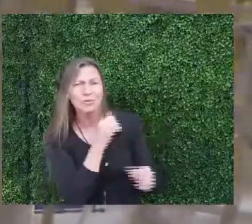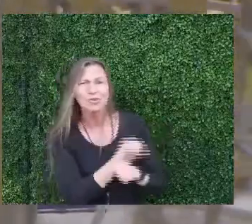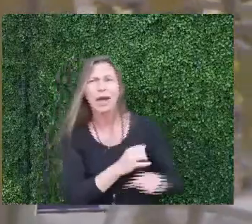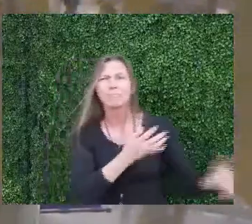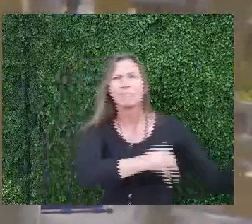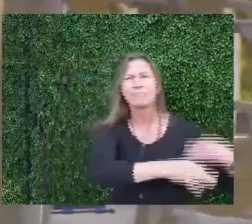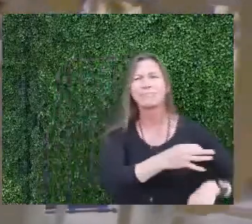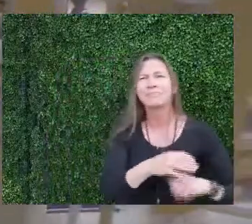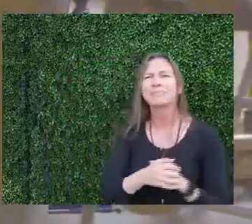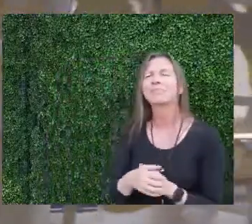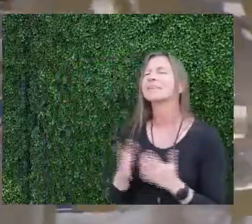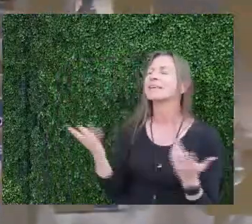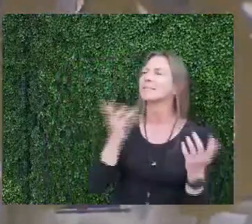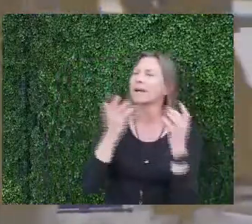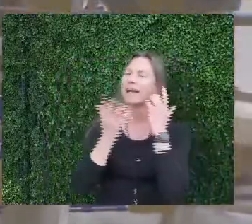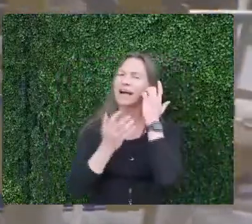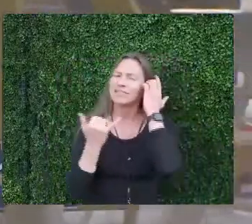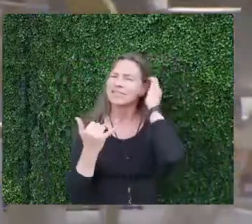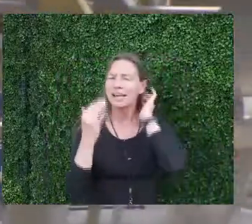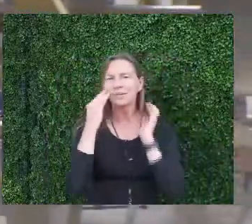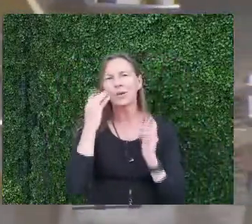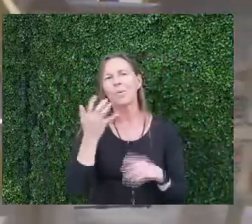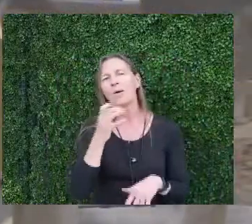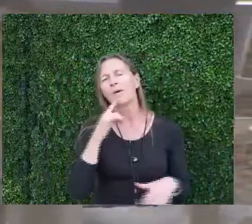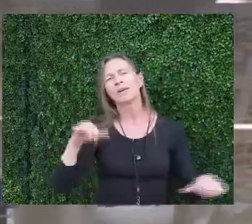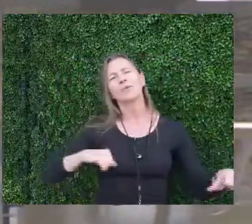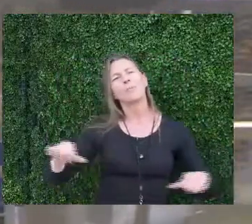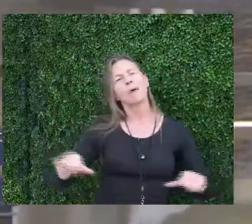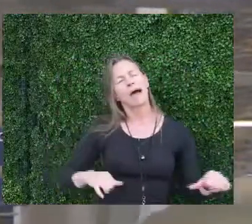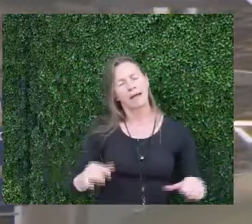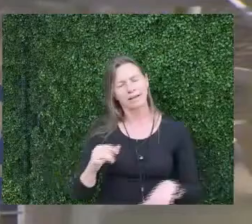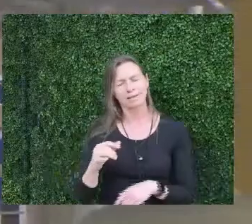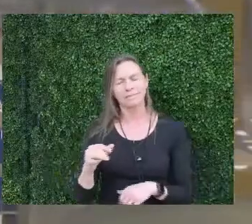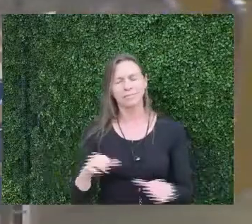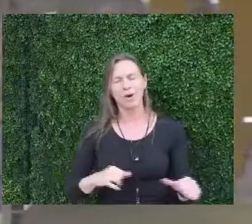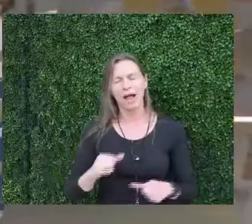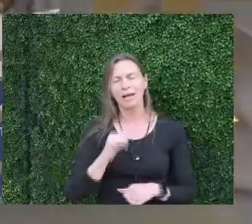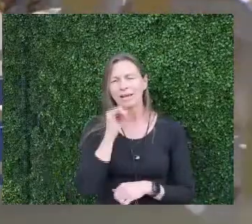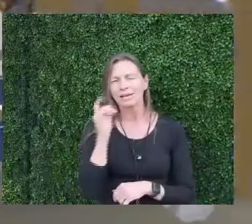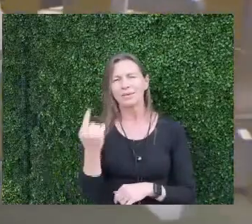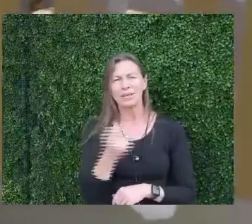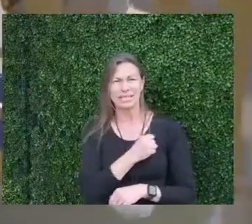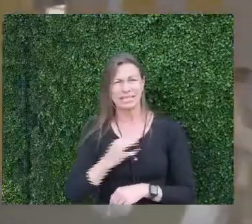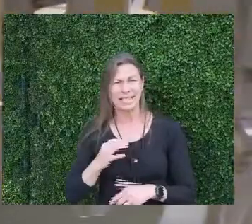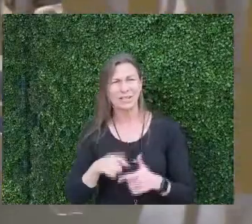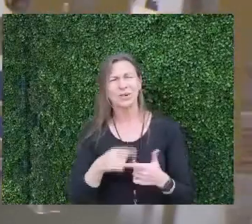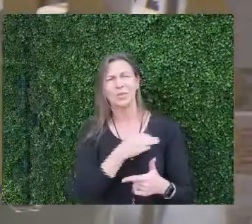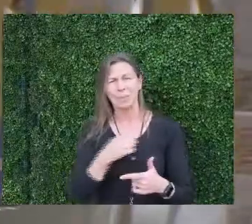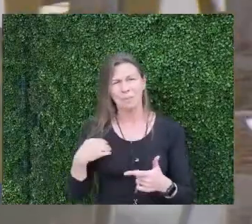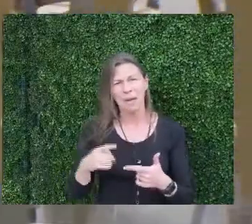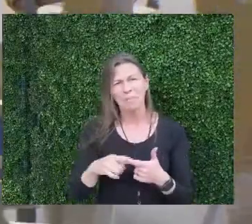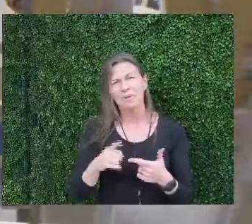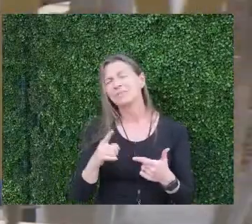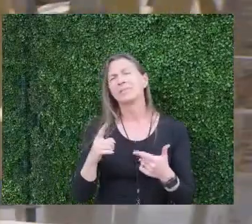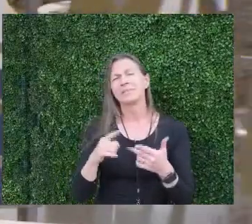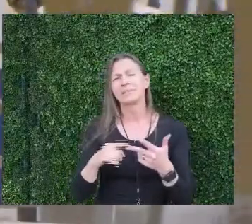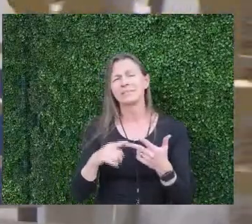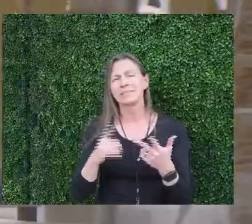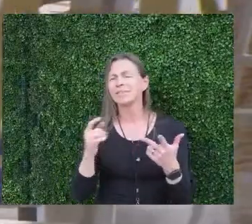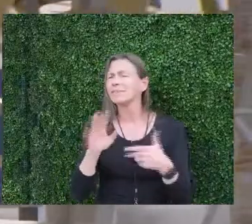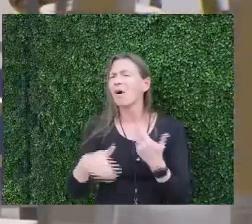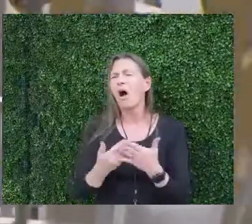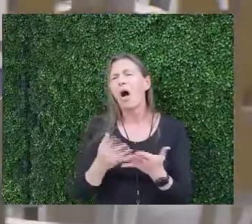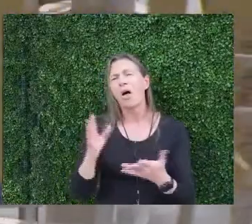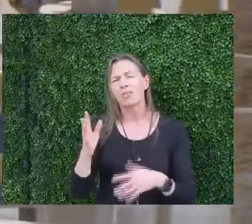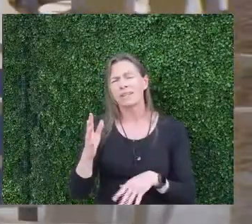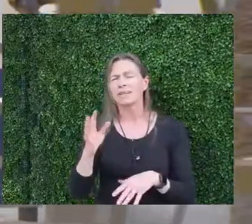you know why I wanted to brag on not only the senator, the assembly member, the supervisor, but all the elected officials all up and down the state of California that were on the